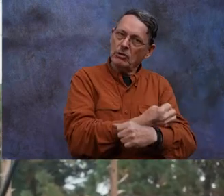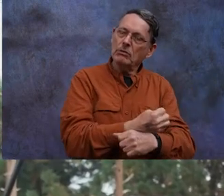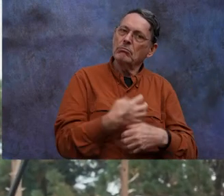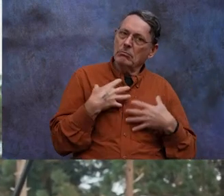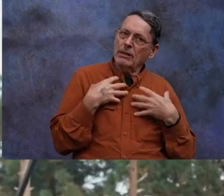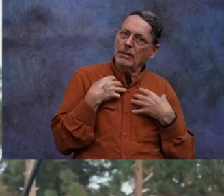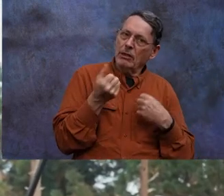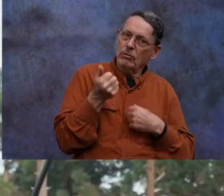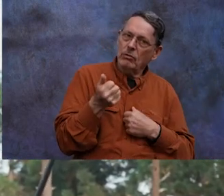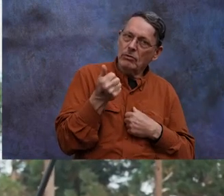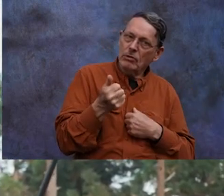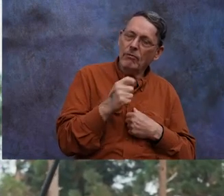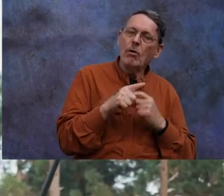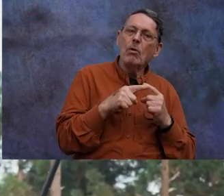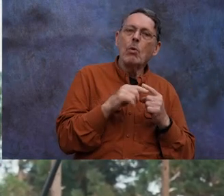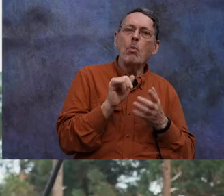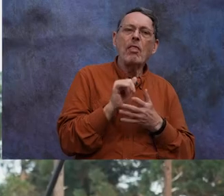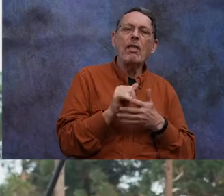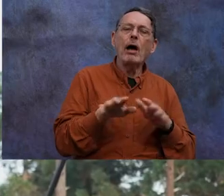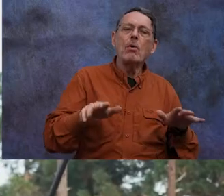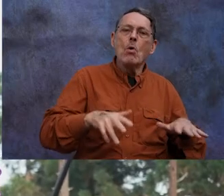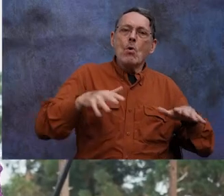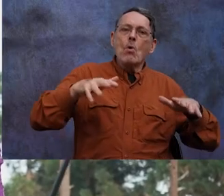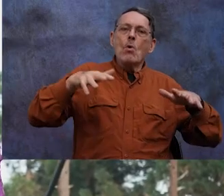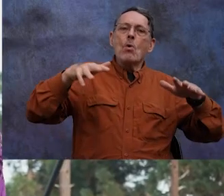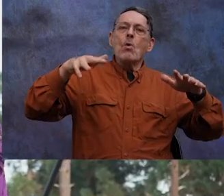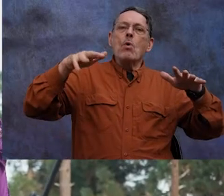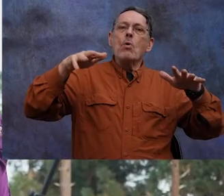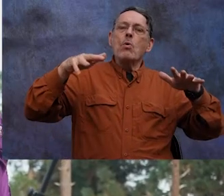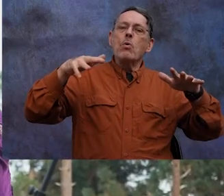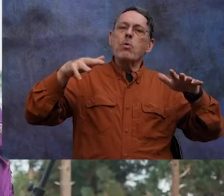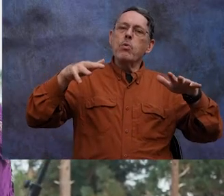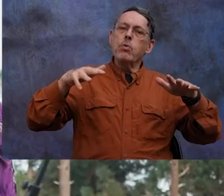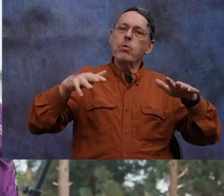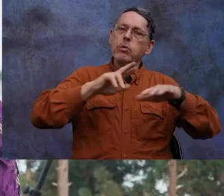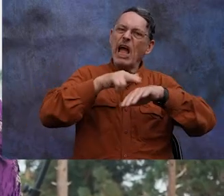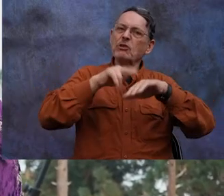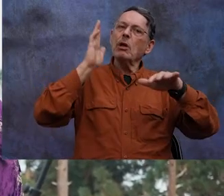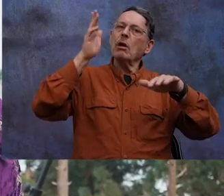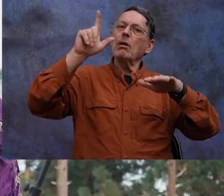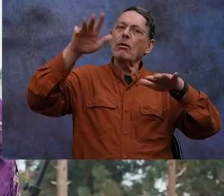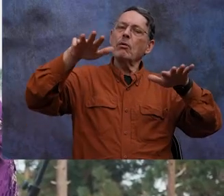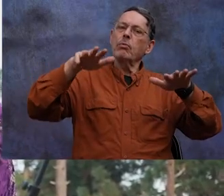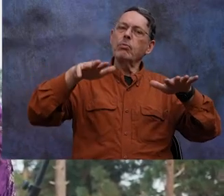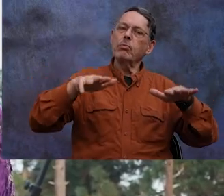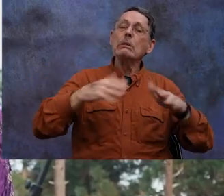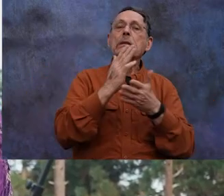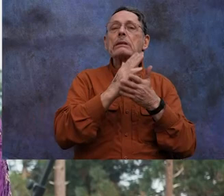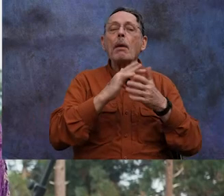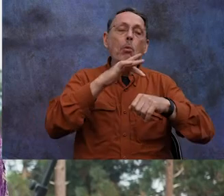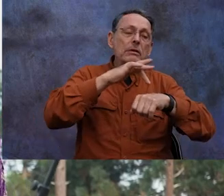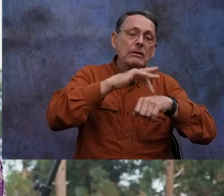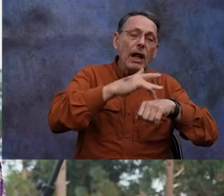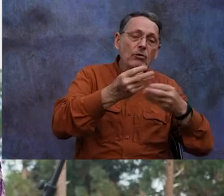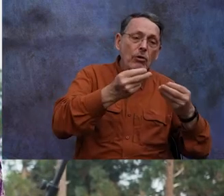that cone sort of naturally subsides, we ground it, we touch the ground, or some of us touch someone else